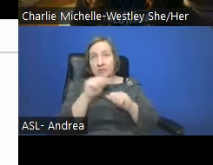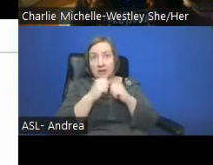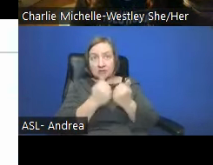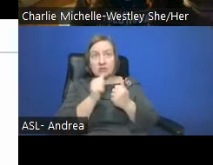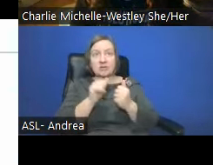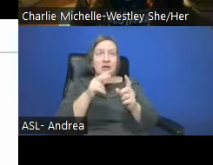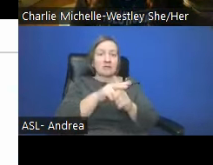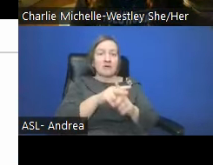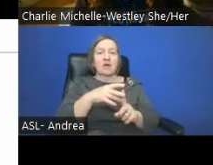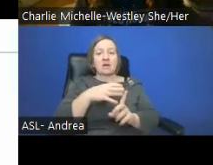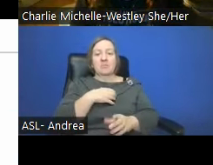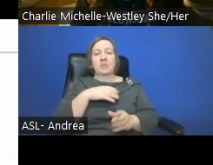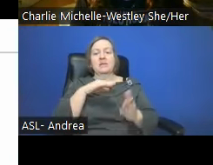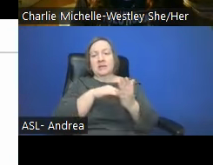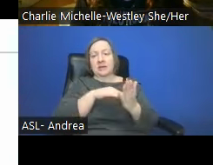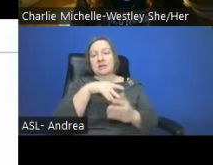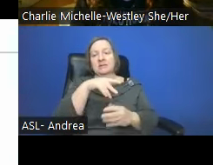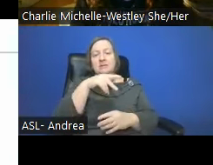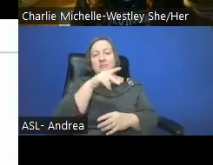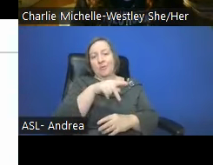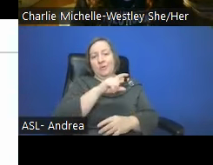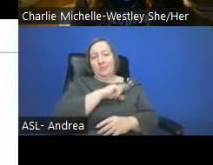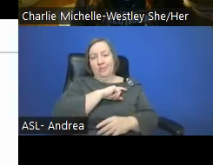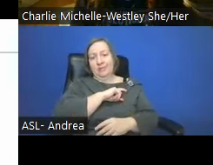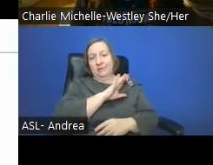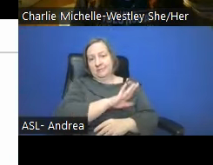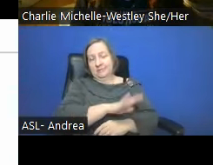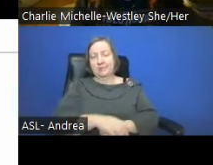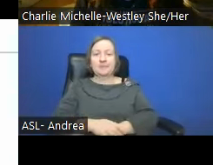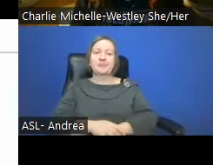file complaints against Portland police officers.